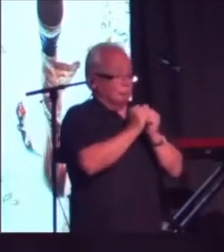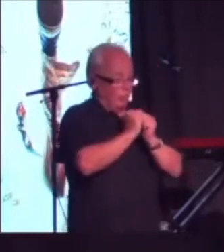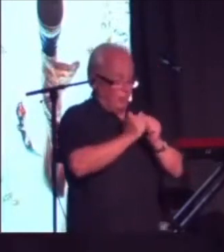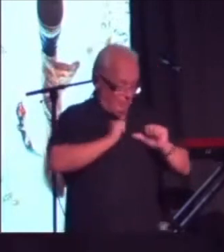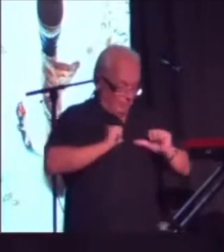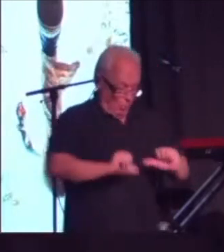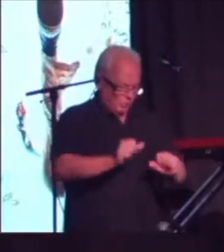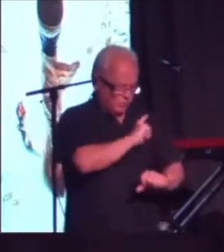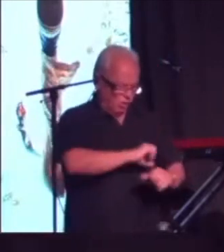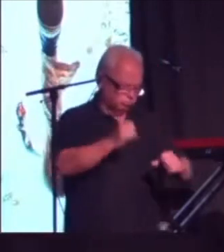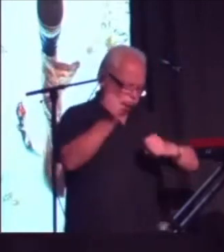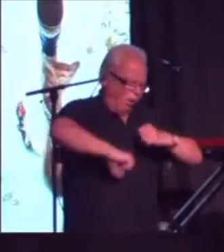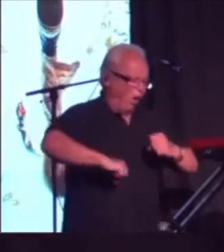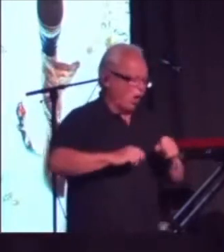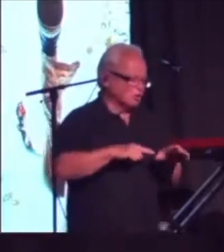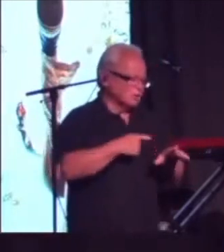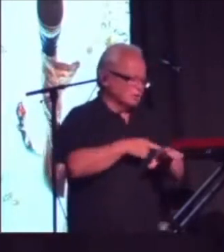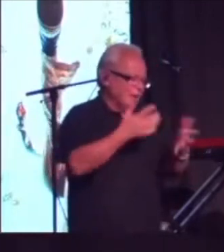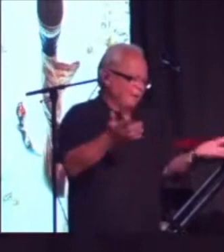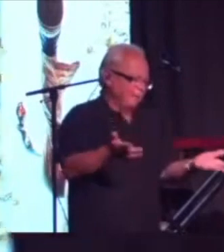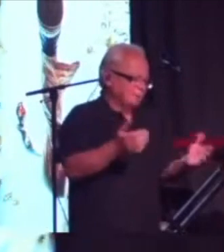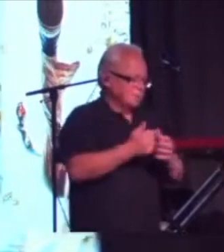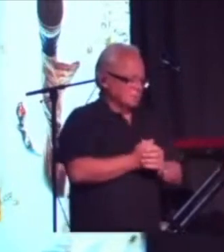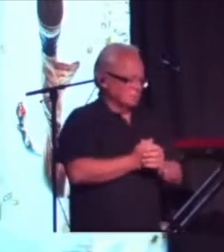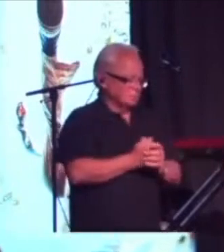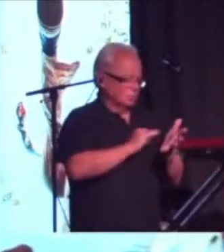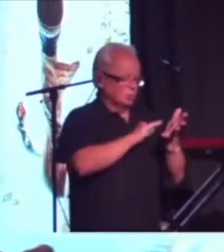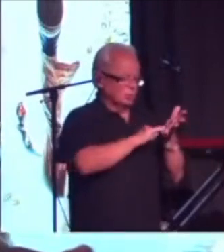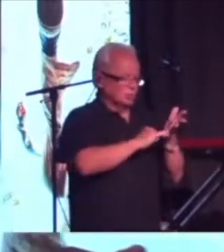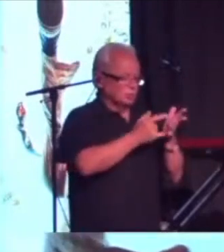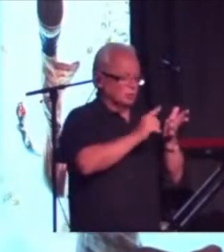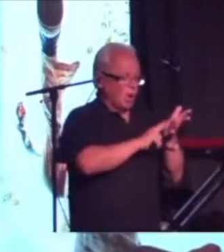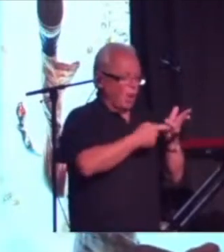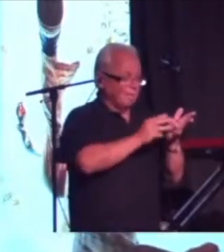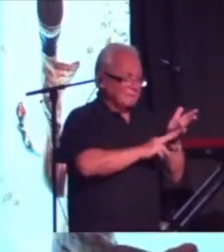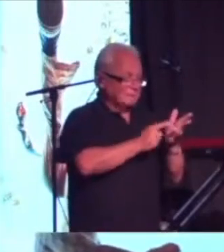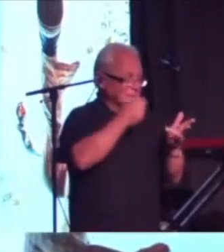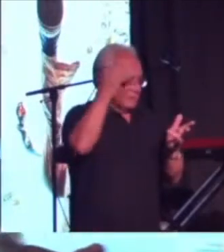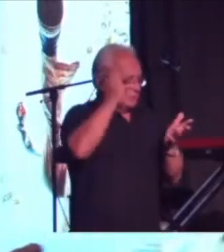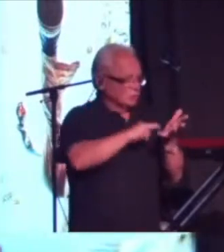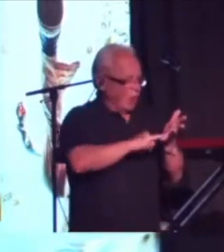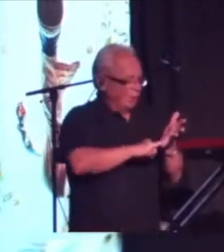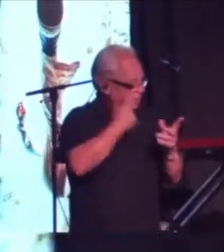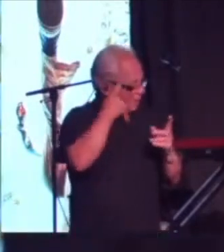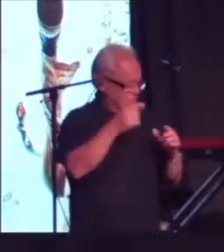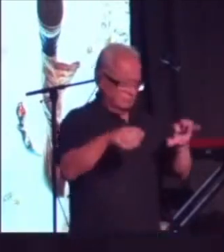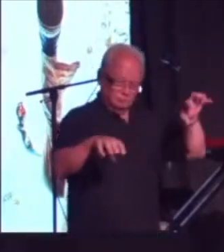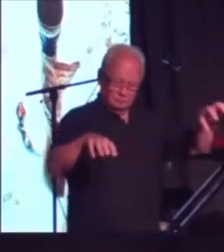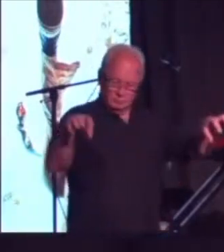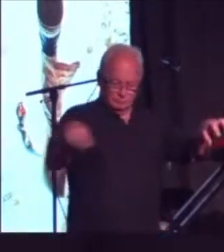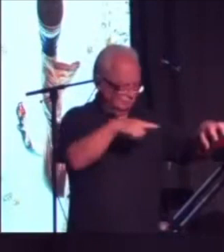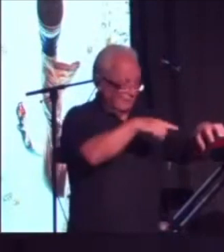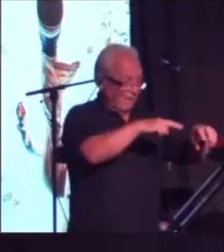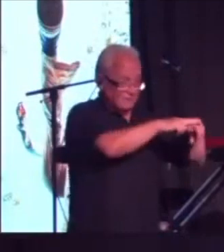adversity. Isn't it amazing here how Solomon distinguishes between family and friends?